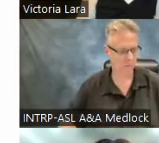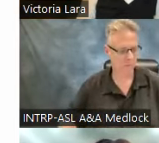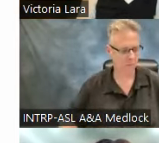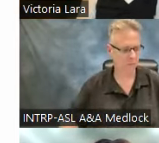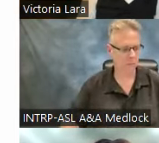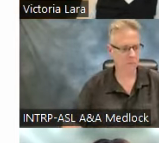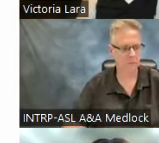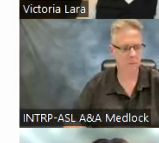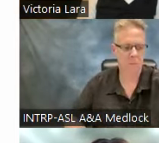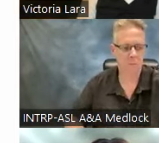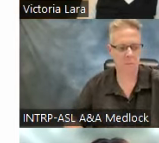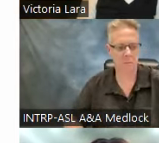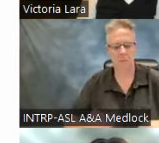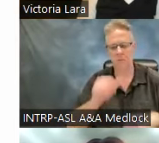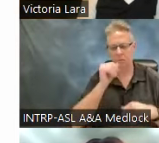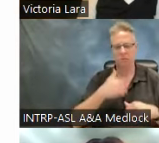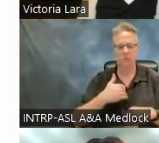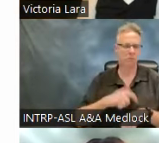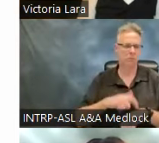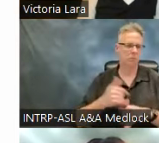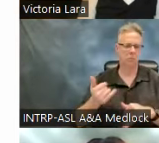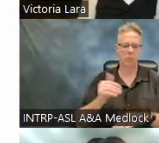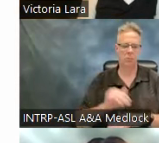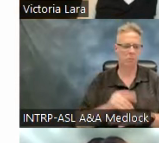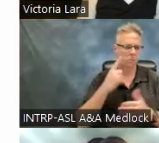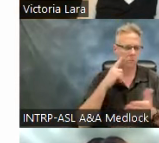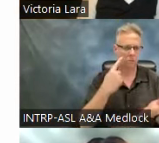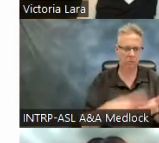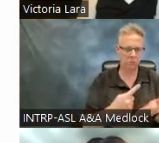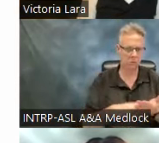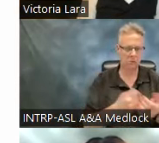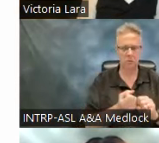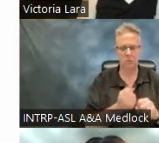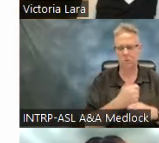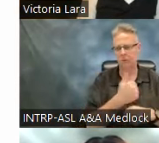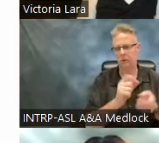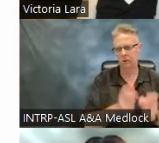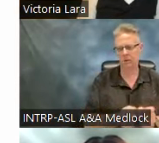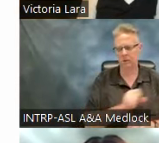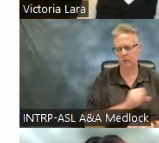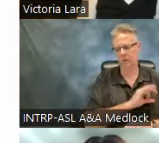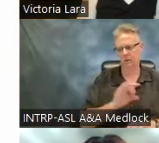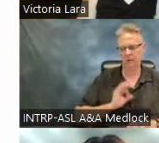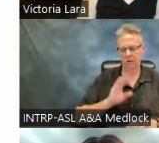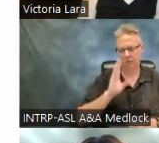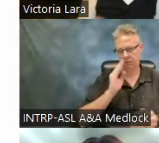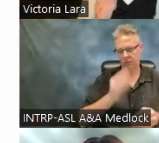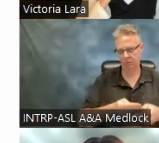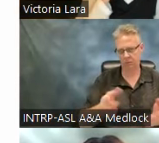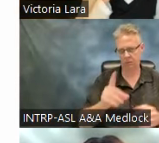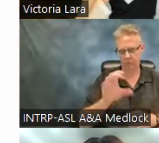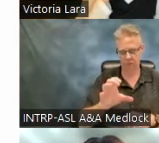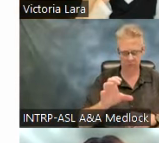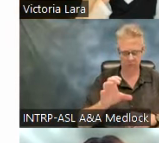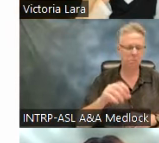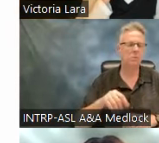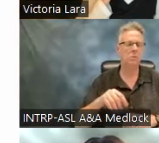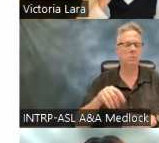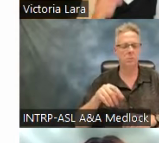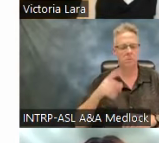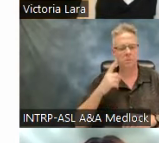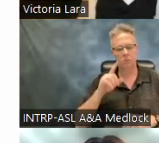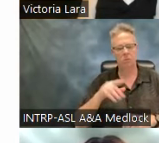We won't have time this evening to discuss or make edits, and staff will pass out the document to